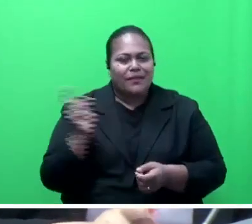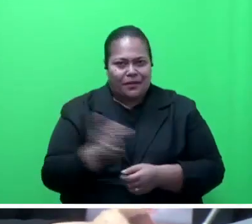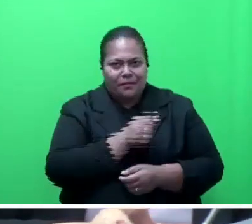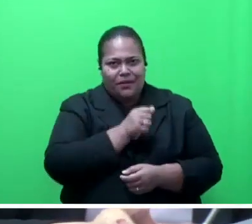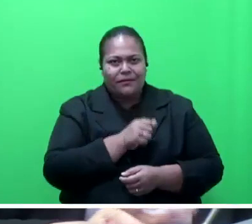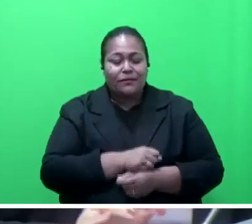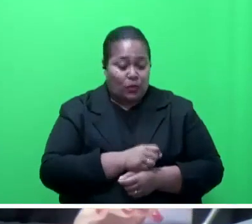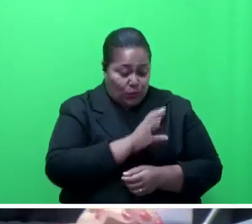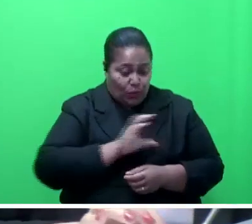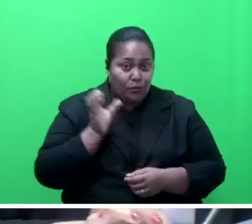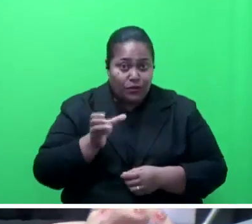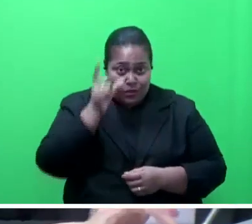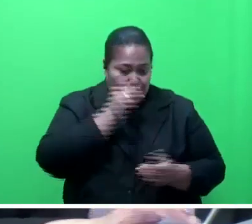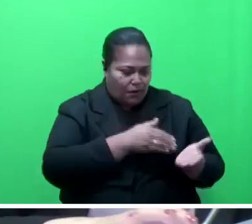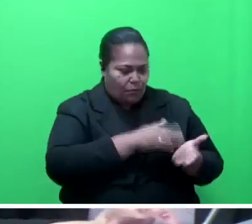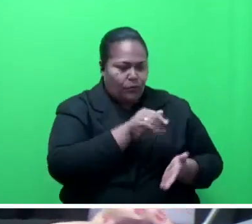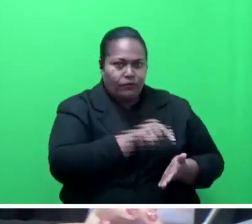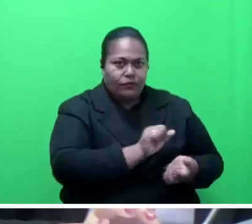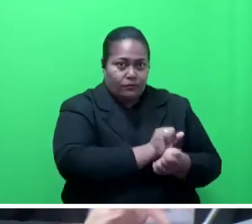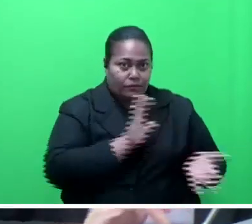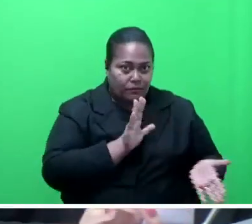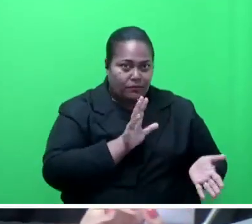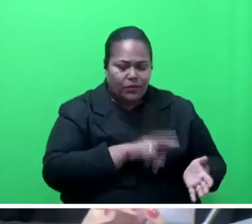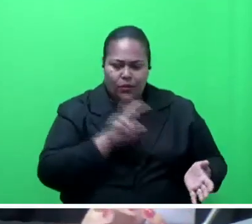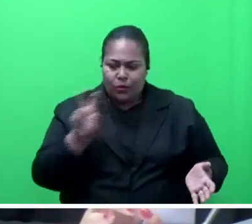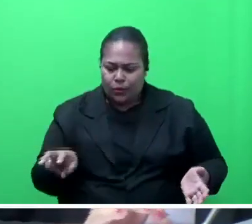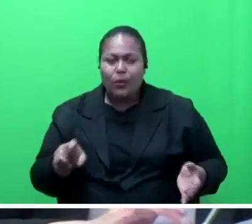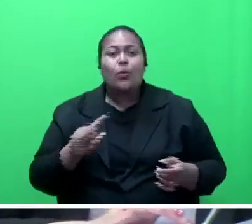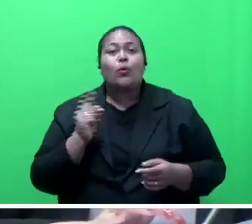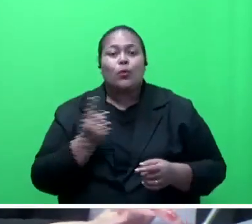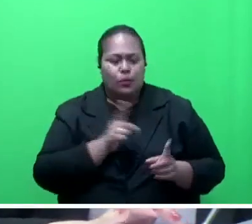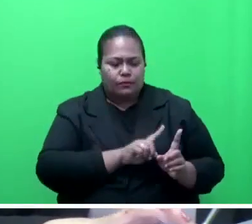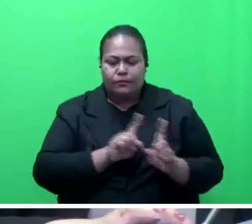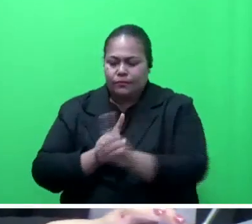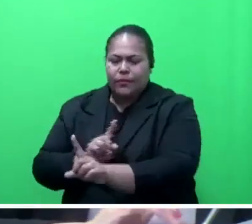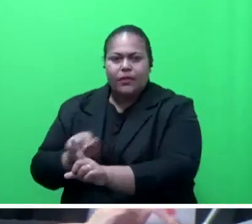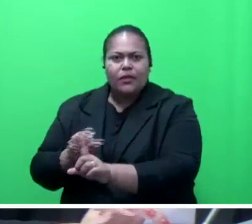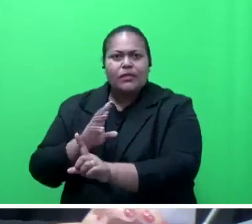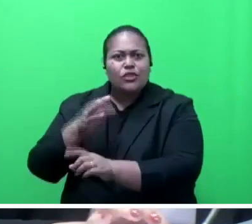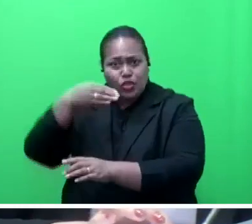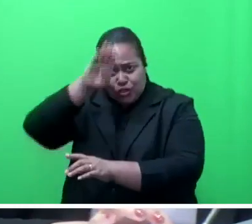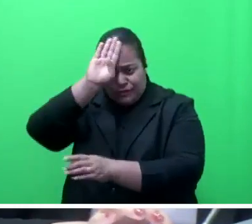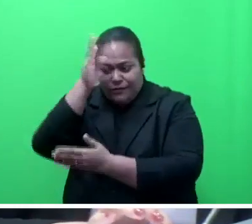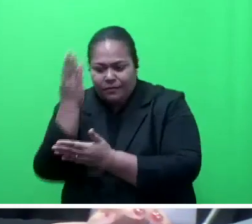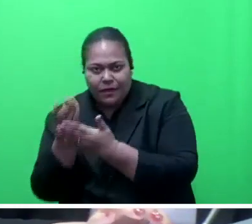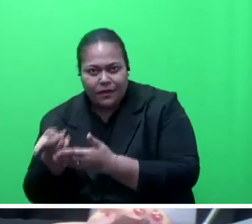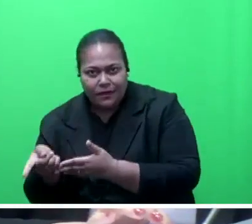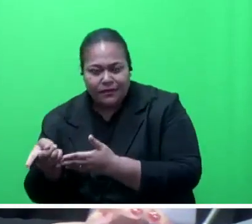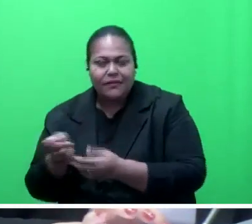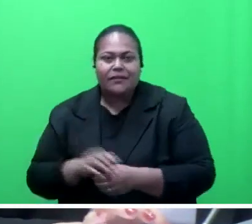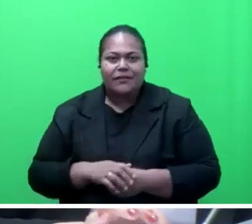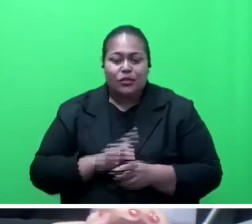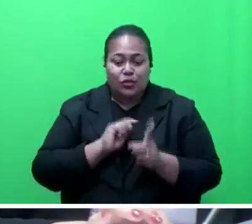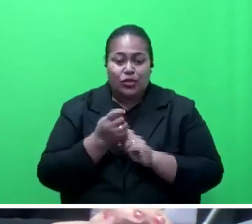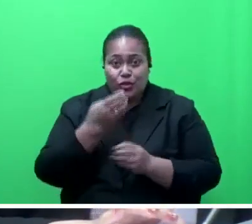of a prisoner into the care and supervision of traditional chiefs and other community leaders upon being satisfied that, A, the traditional